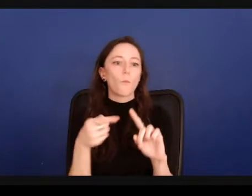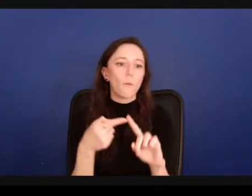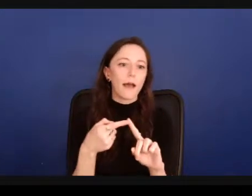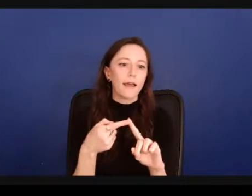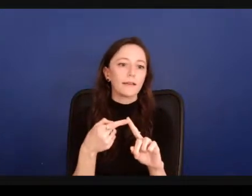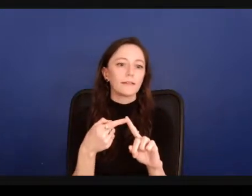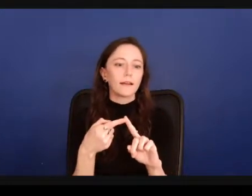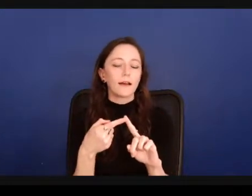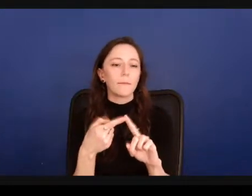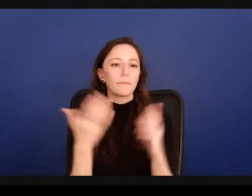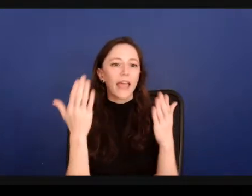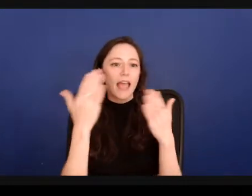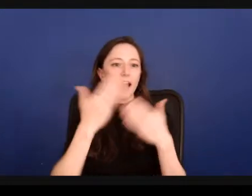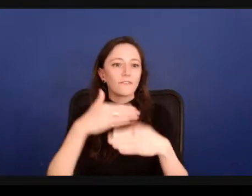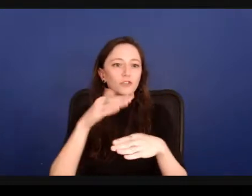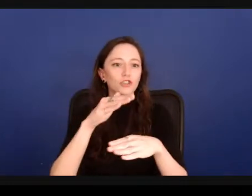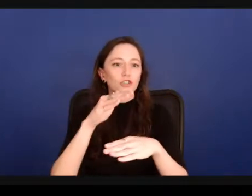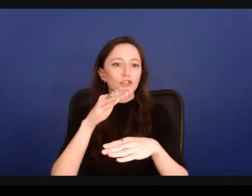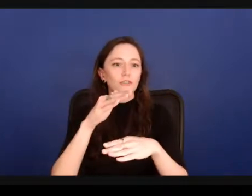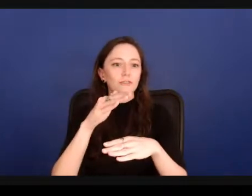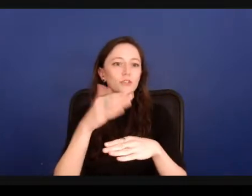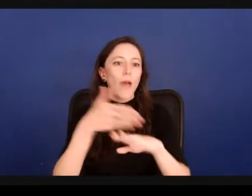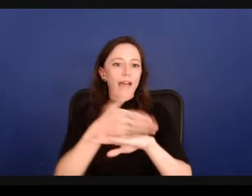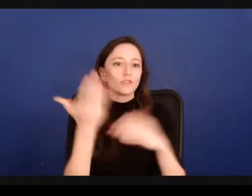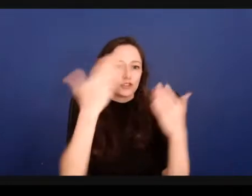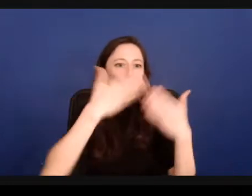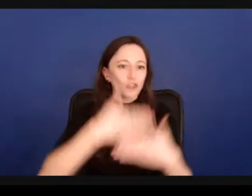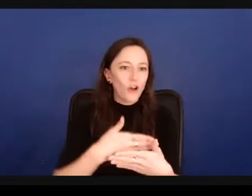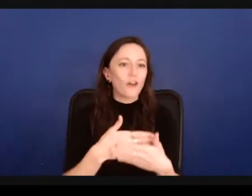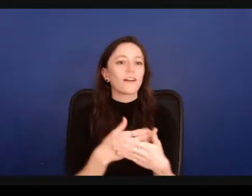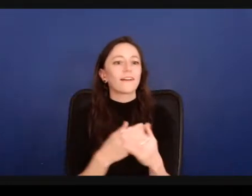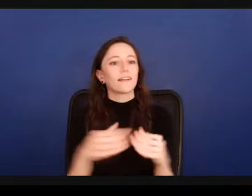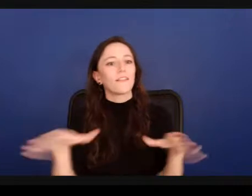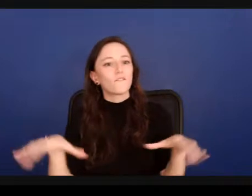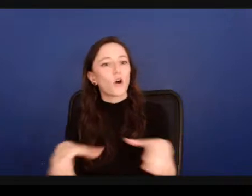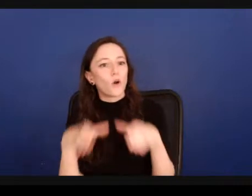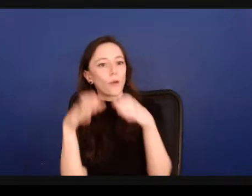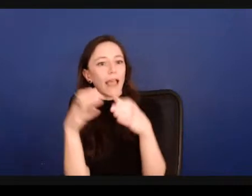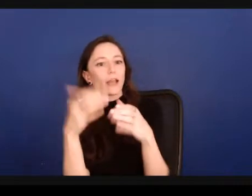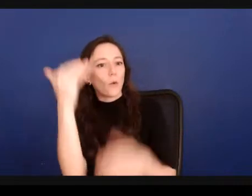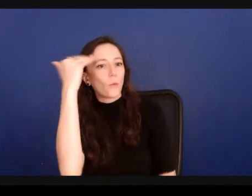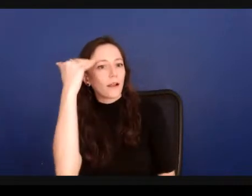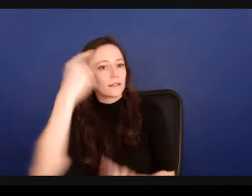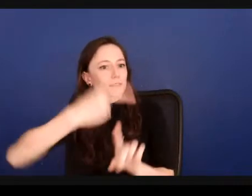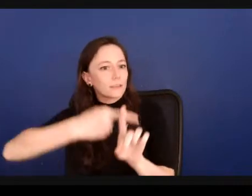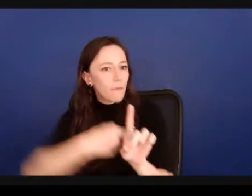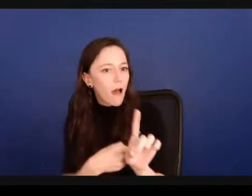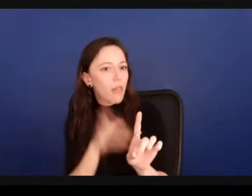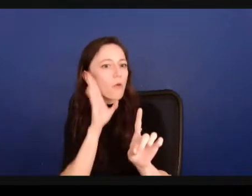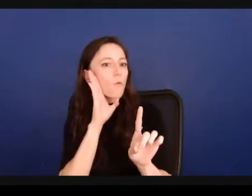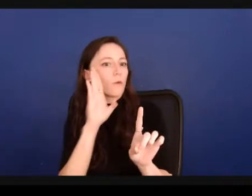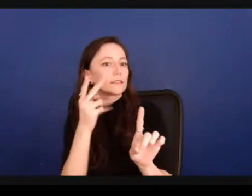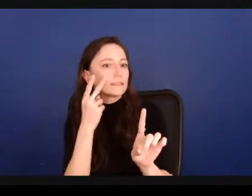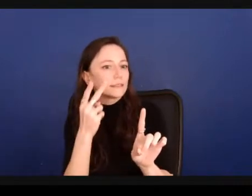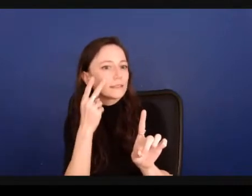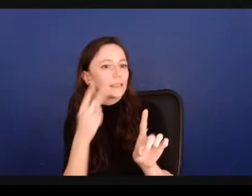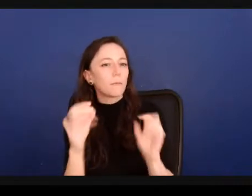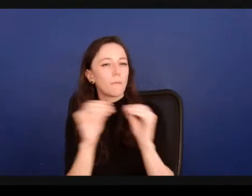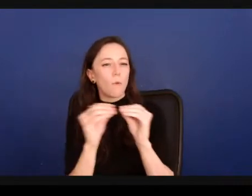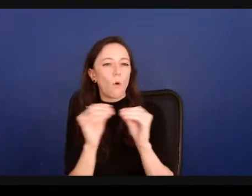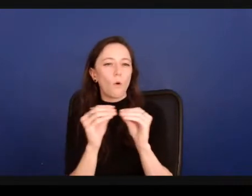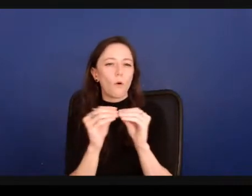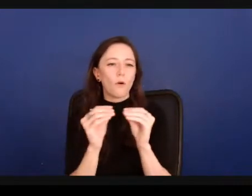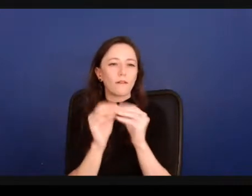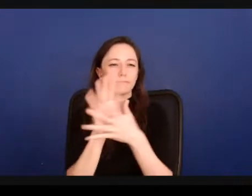parks and the Volcano Awareness Month, everything happening in the next month, we start to find out a little bit more about the gray areas that we've kind